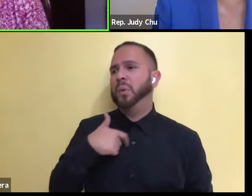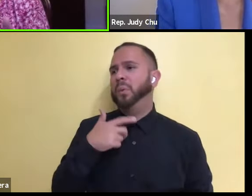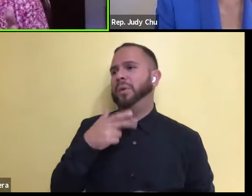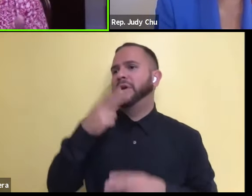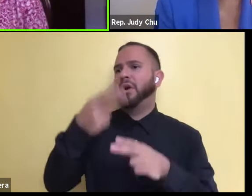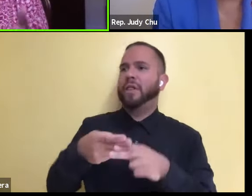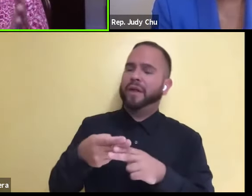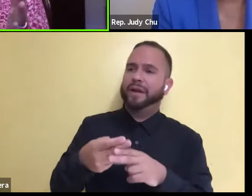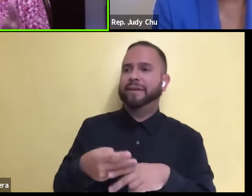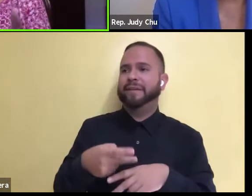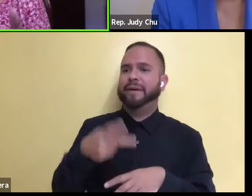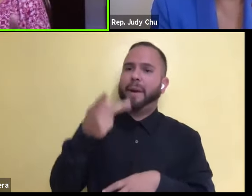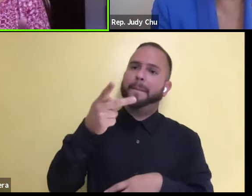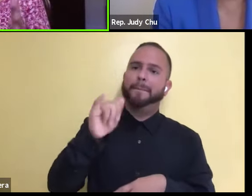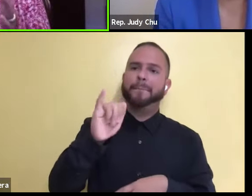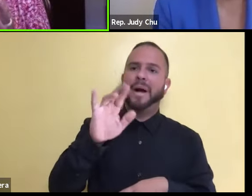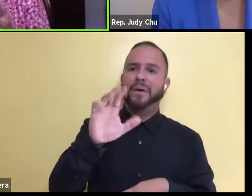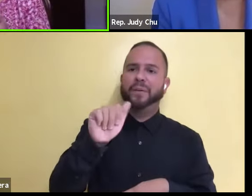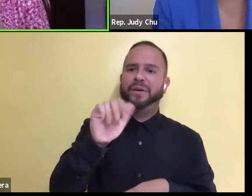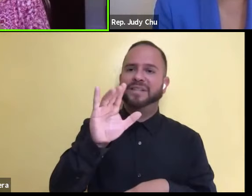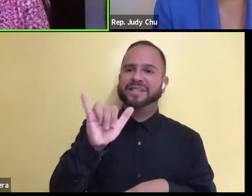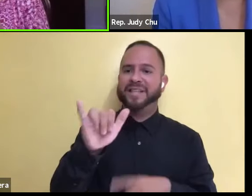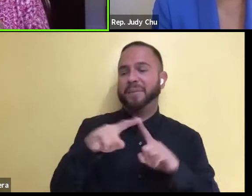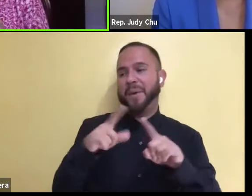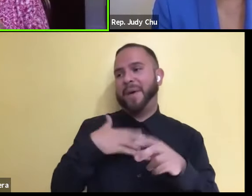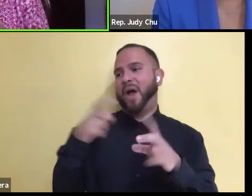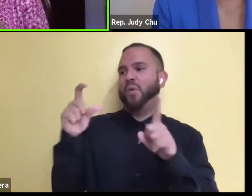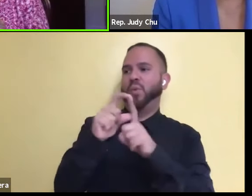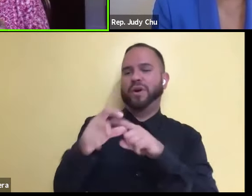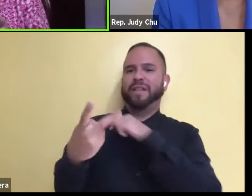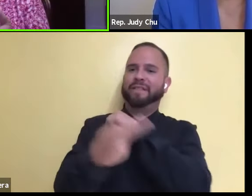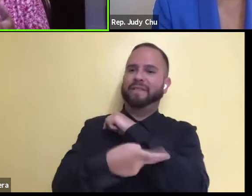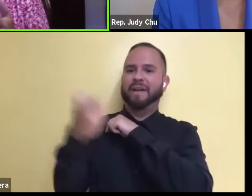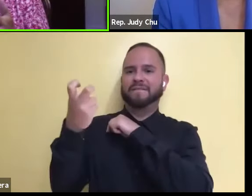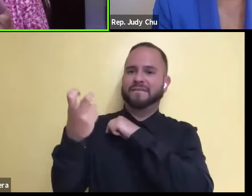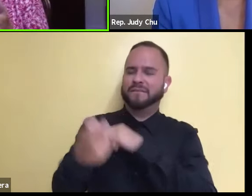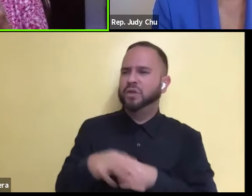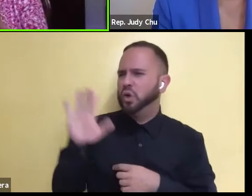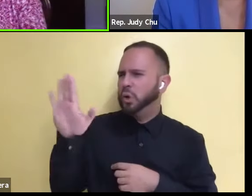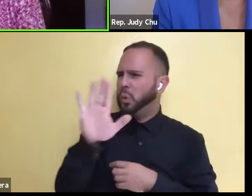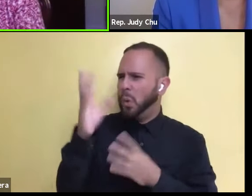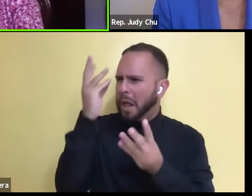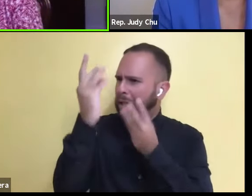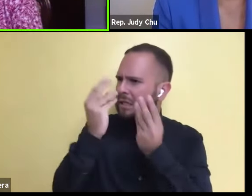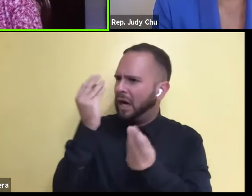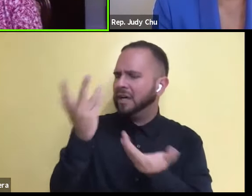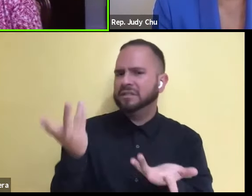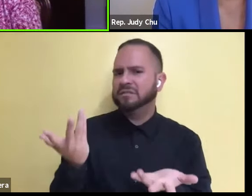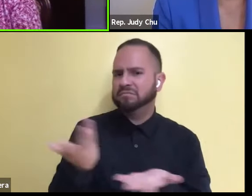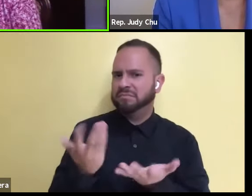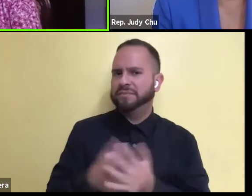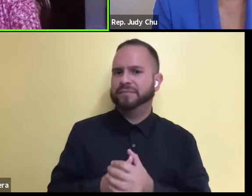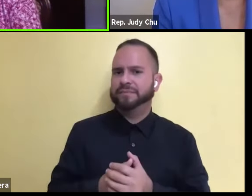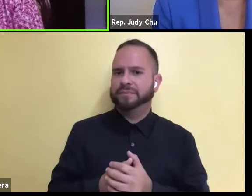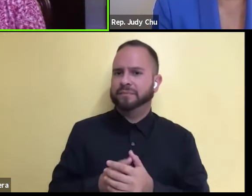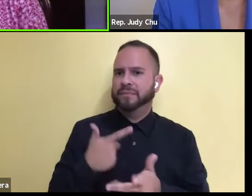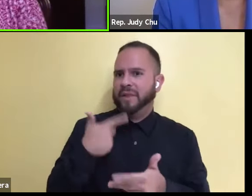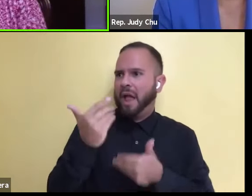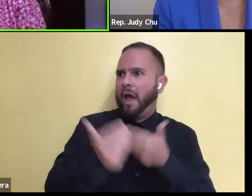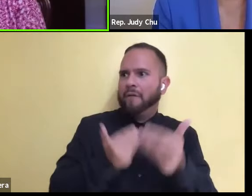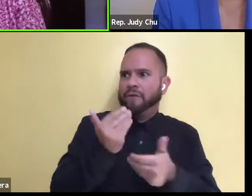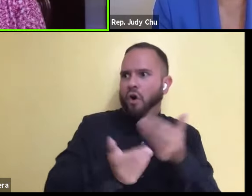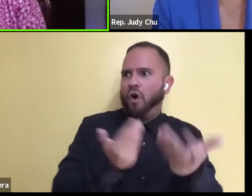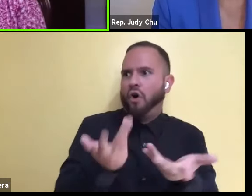theft. But what are your thoughts on this, and how far are we, and where do we need to